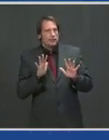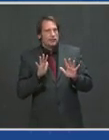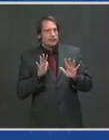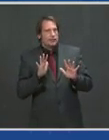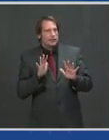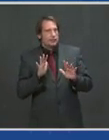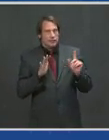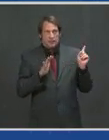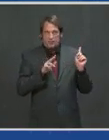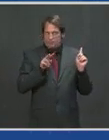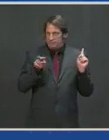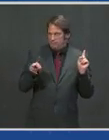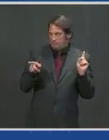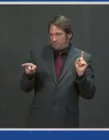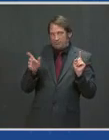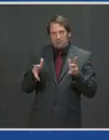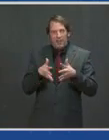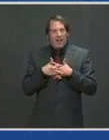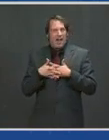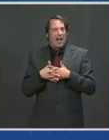too divided to keep pace.